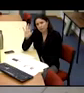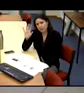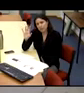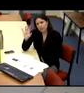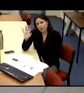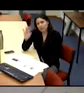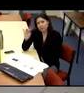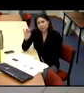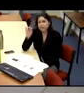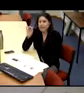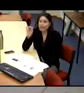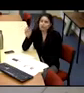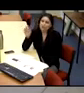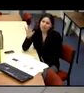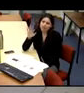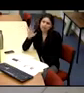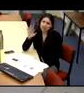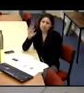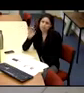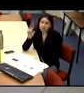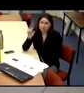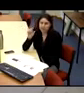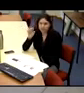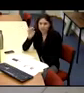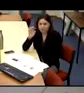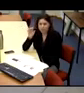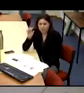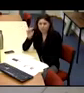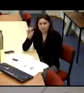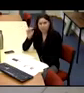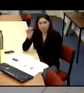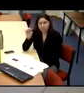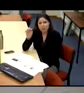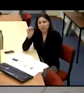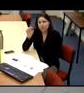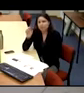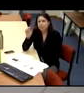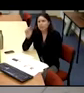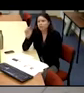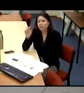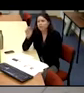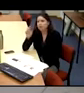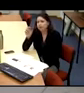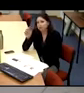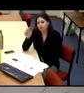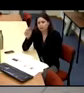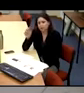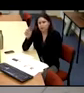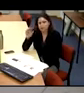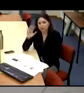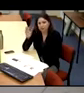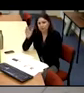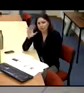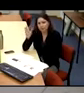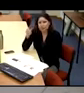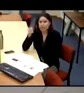material underneath the boats. And on the outside of the boats, they were covered in all these tiny little paper boats, which to me kind of looked like barnacles. So